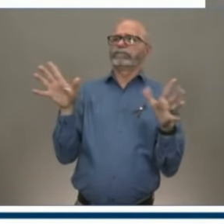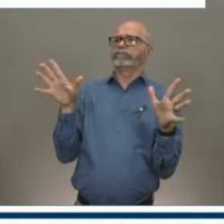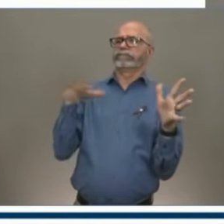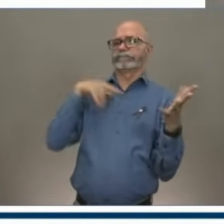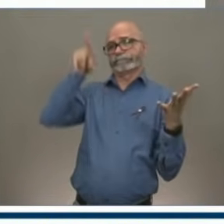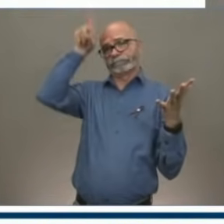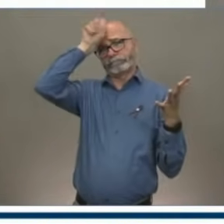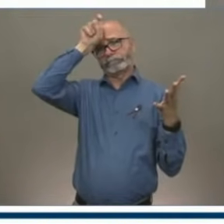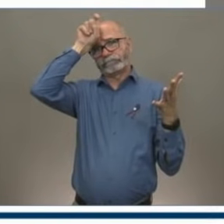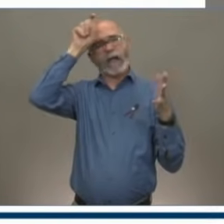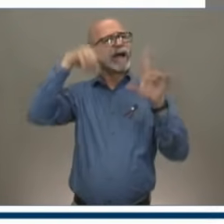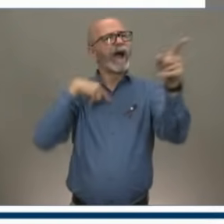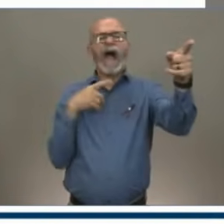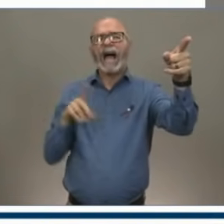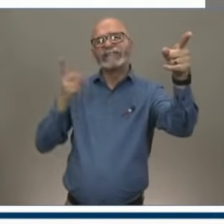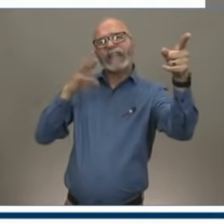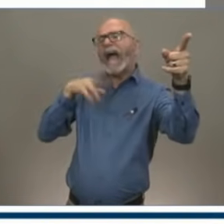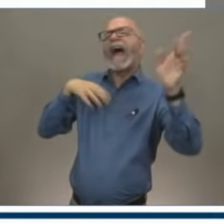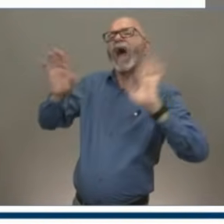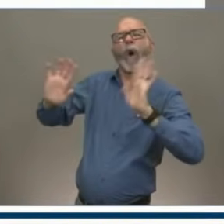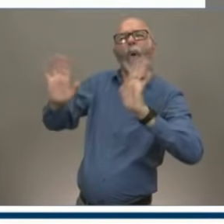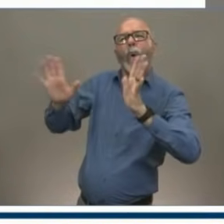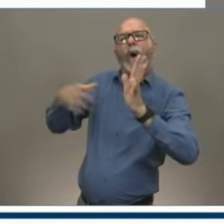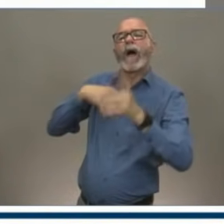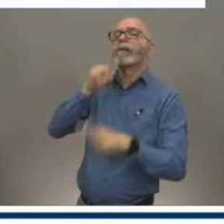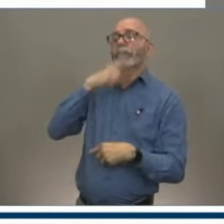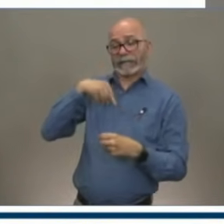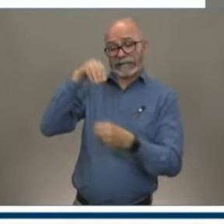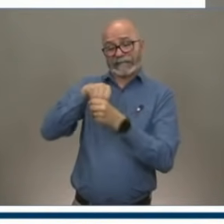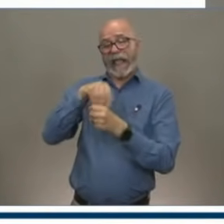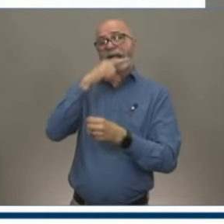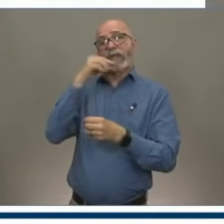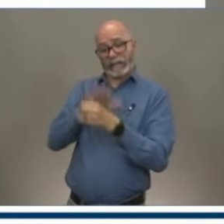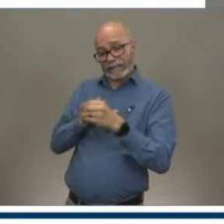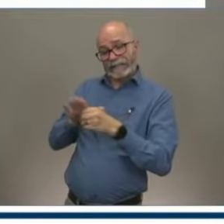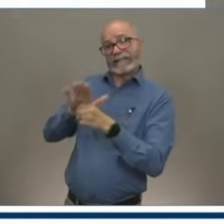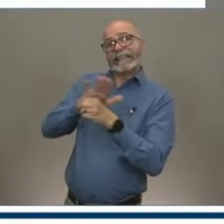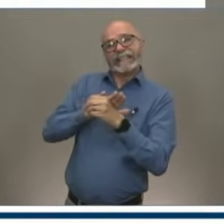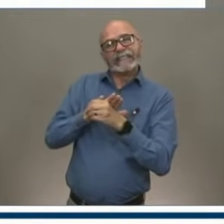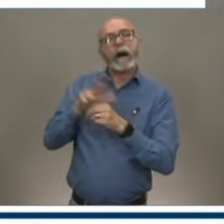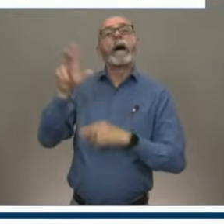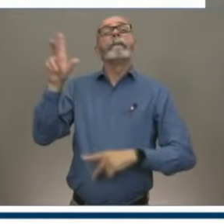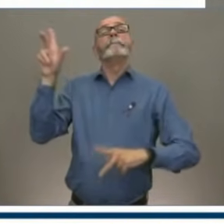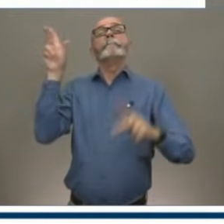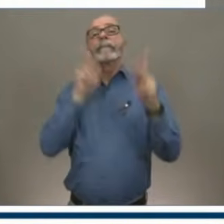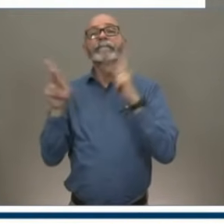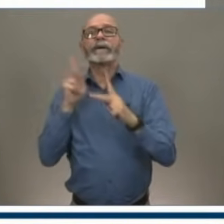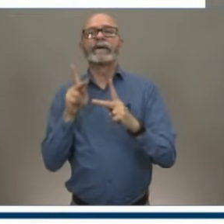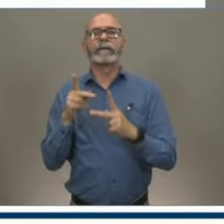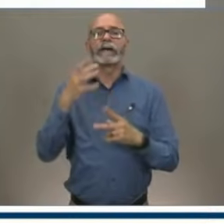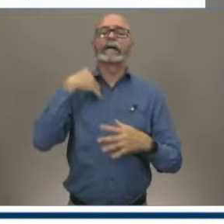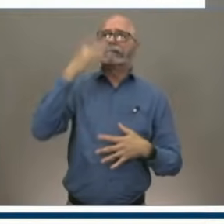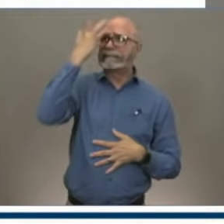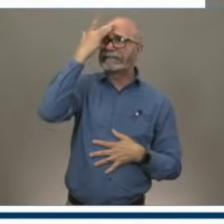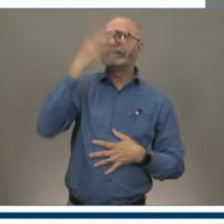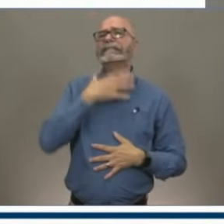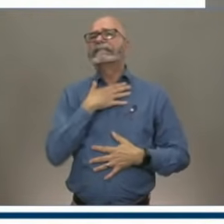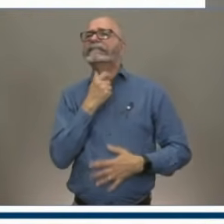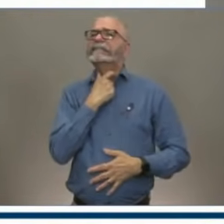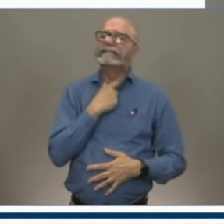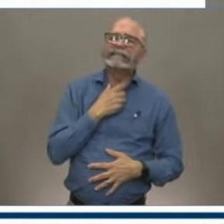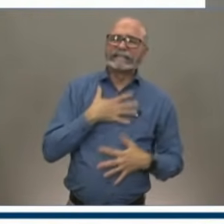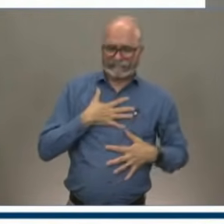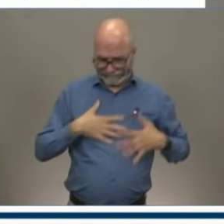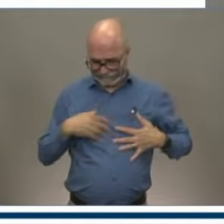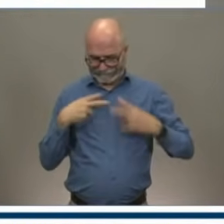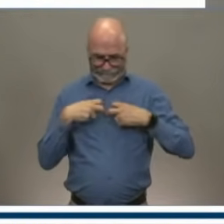increased activity in Halifax, we wanted everybody to have a heightened awareness of monitoring their symptoms. And so we were moving away from